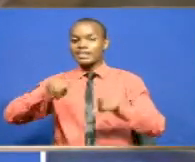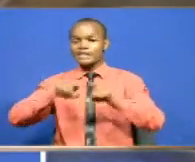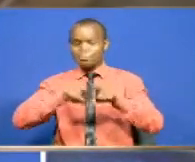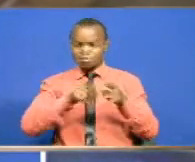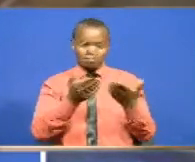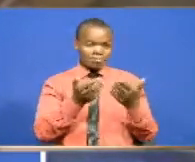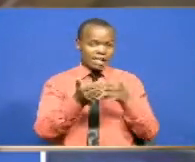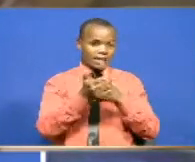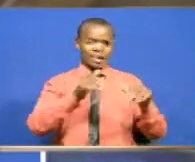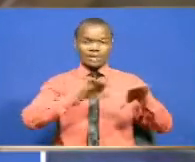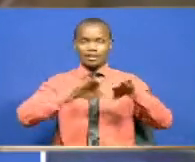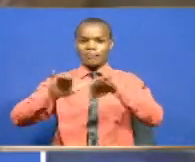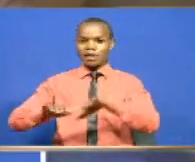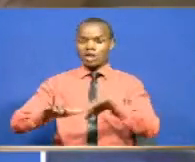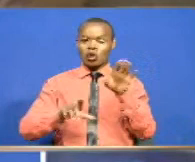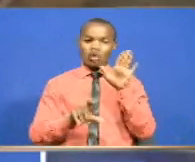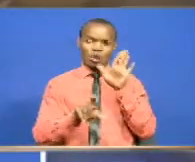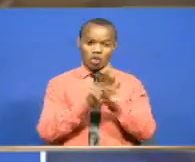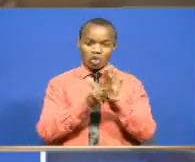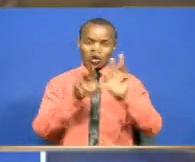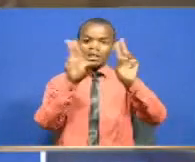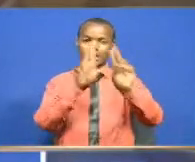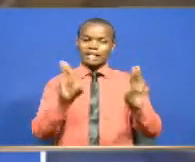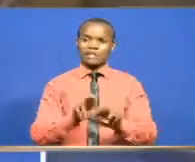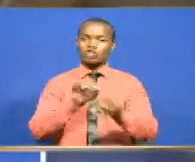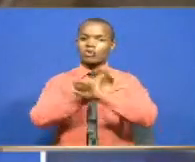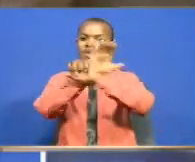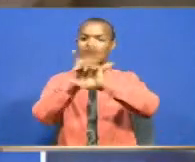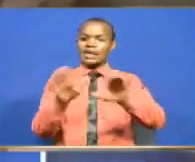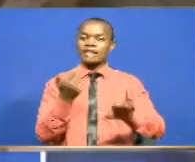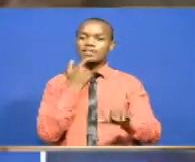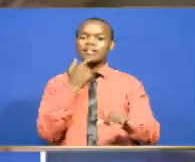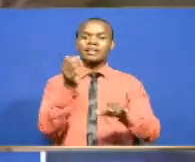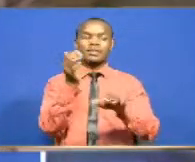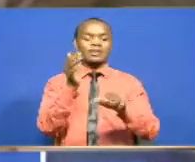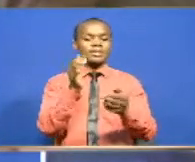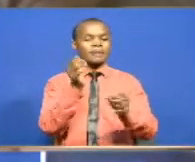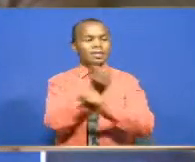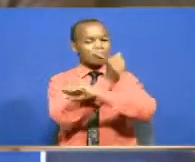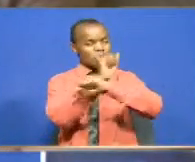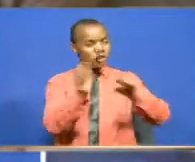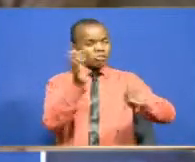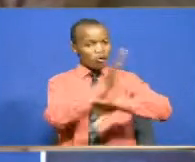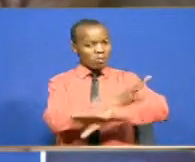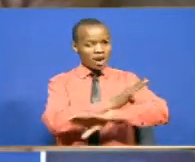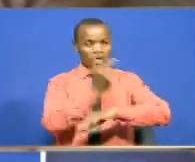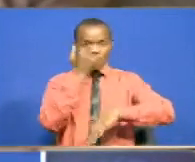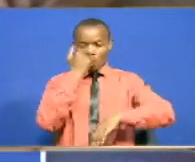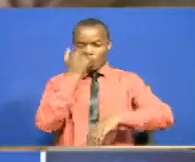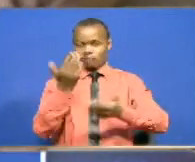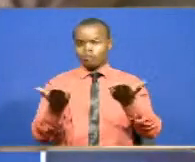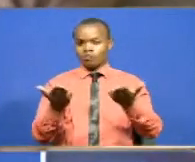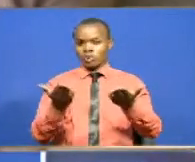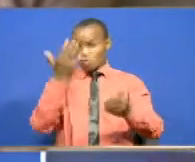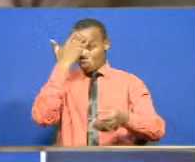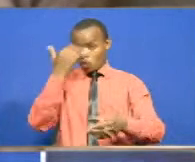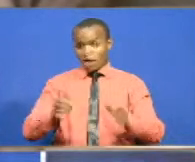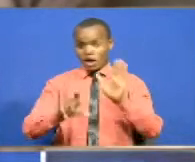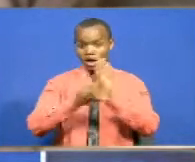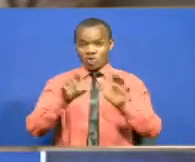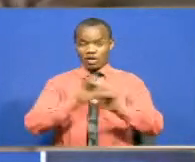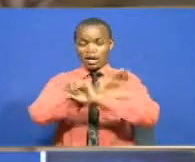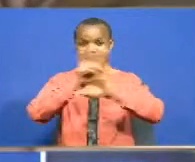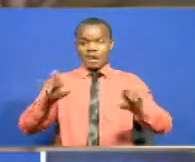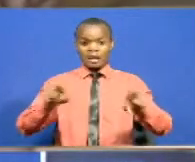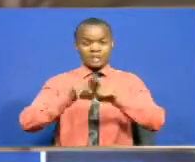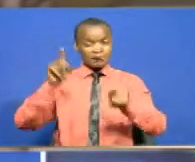kupigwa, sheria za kimataifa ziko wazi, mtu huyo huwezi kumrudisha anakokimbia. Sheria za kimataifa ziko wazi sana. Nafikiri